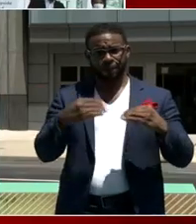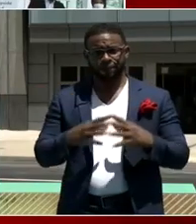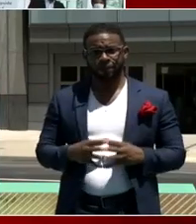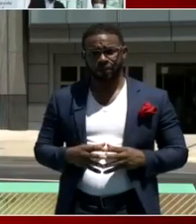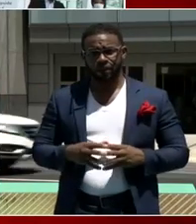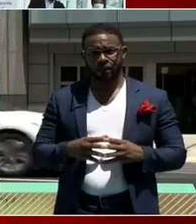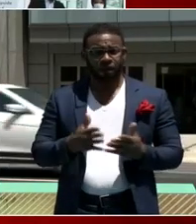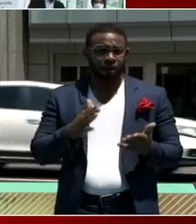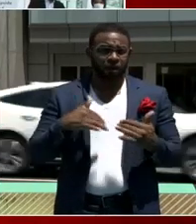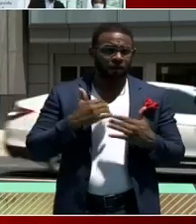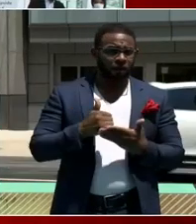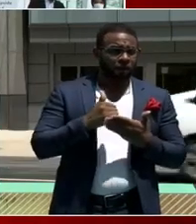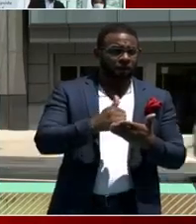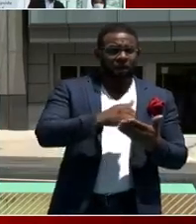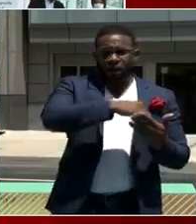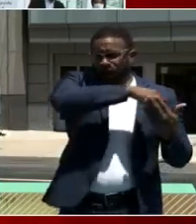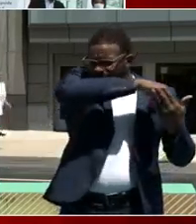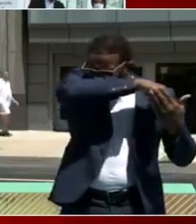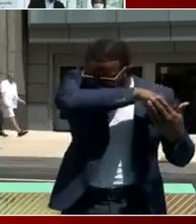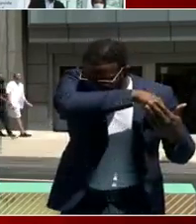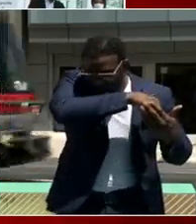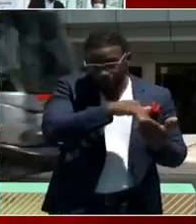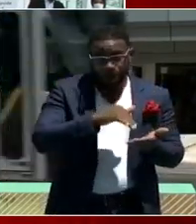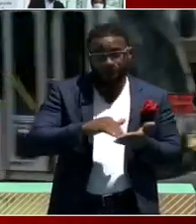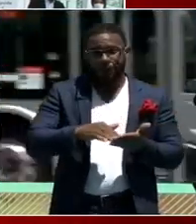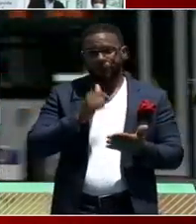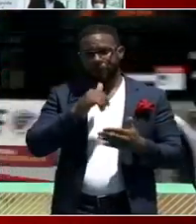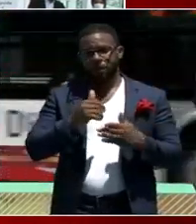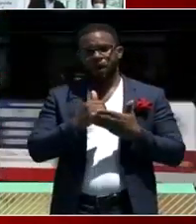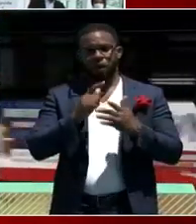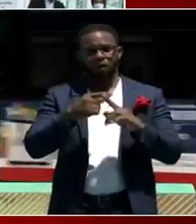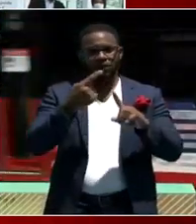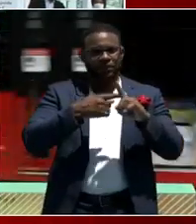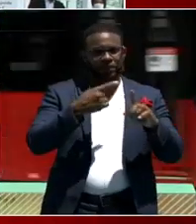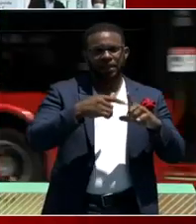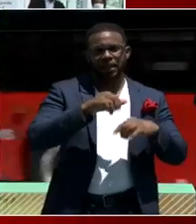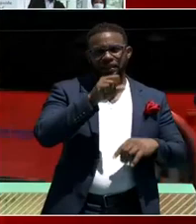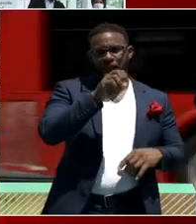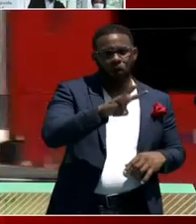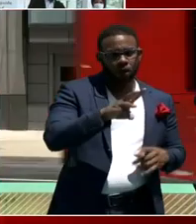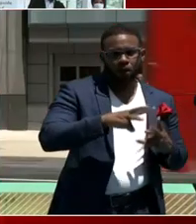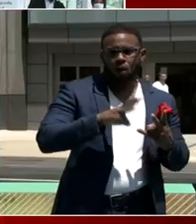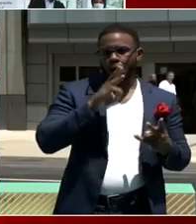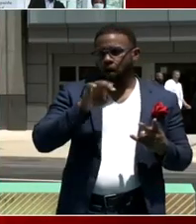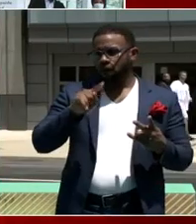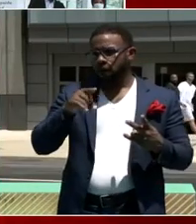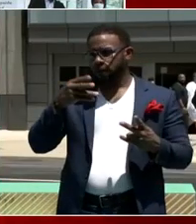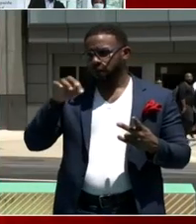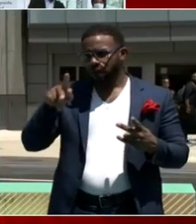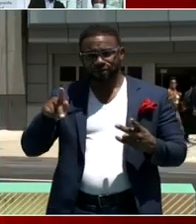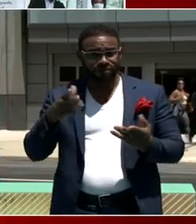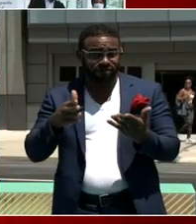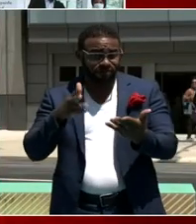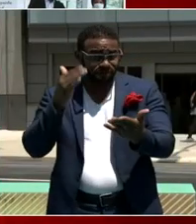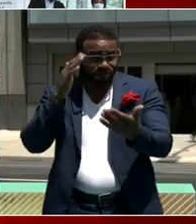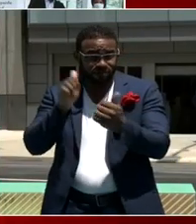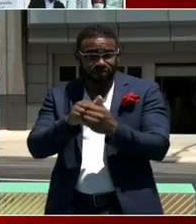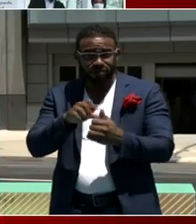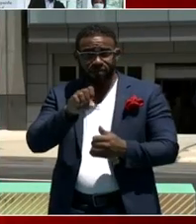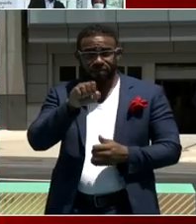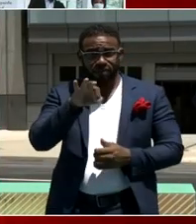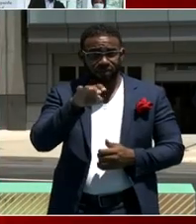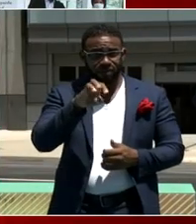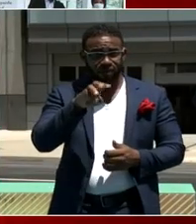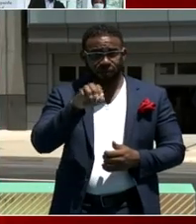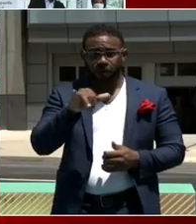stores. It may have been helping with a tenant lease out, for example, over in Southwest at Waterfront Park. You're probably familiar with